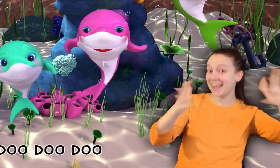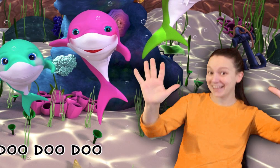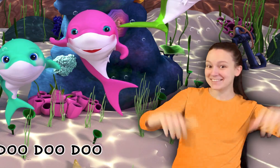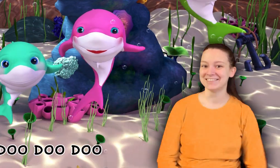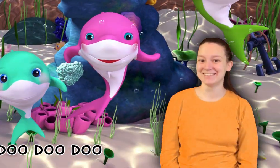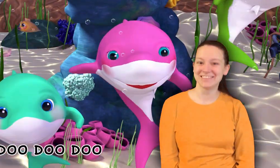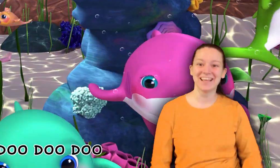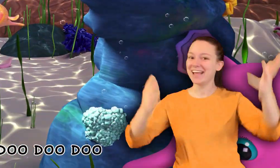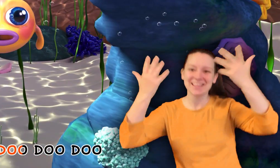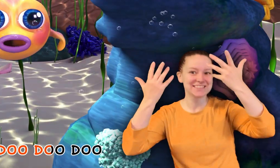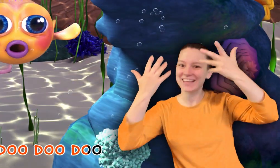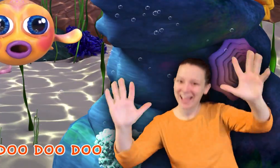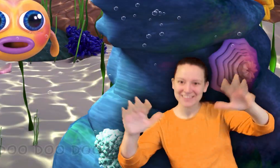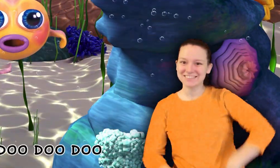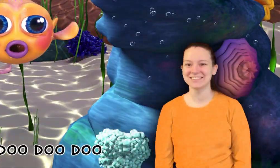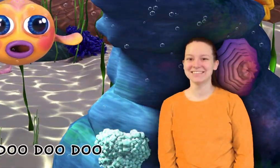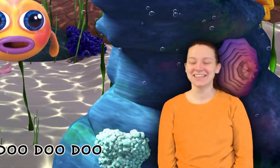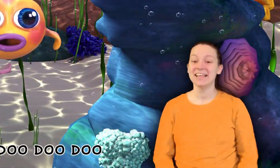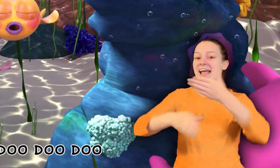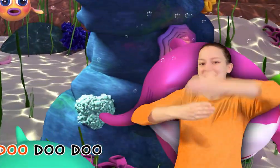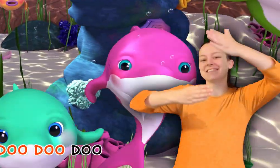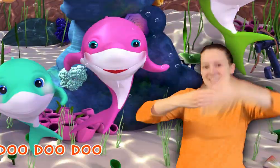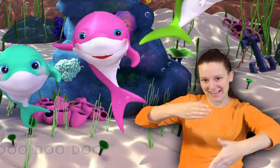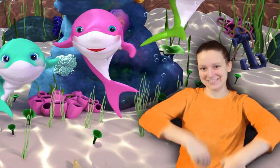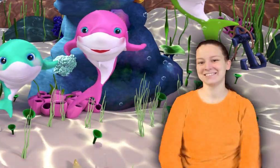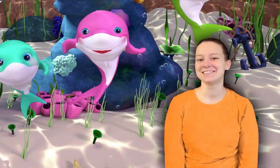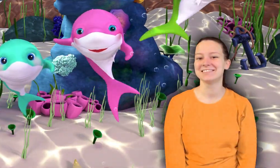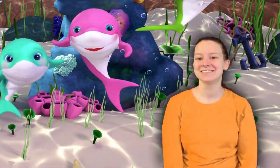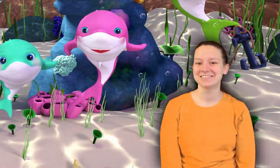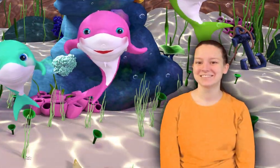end, it's the end, it's the end.